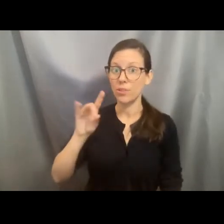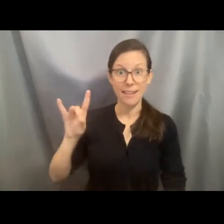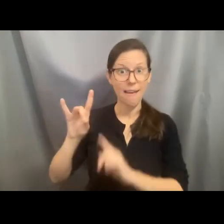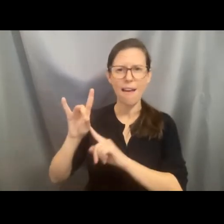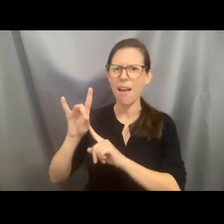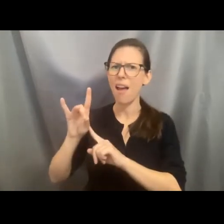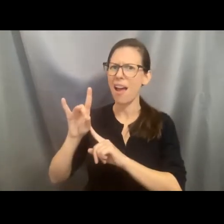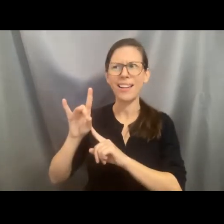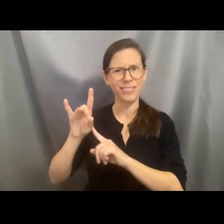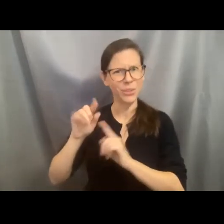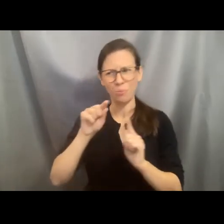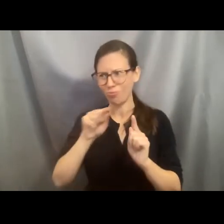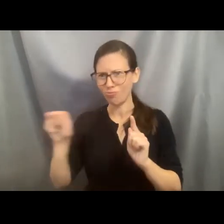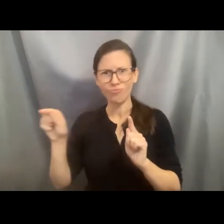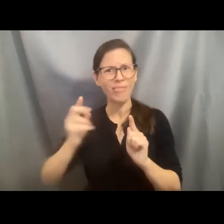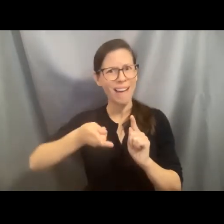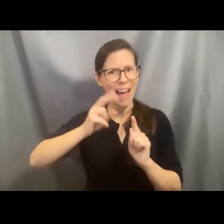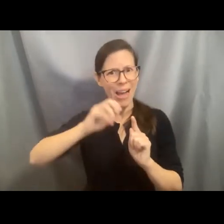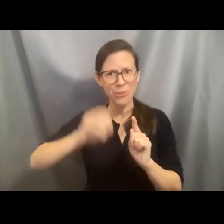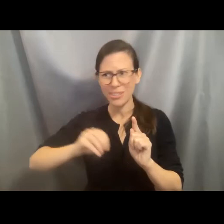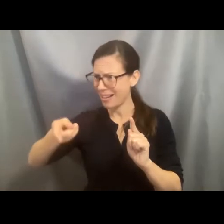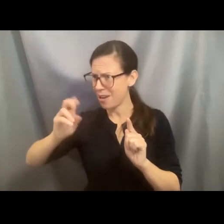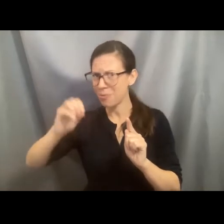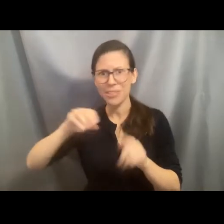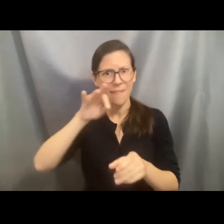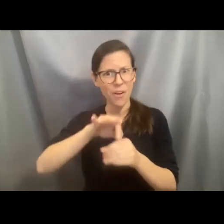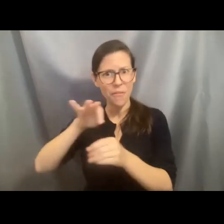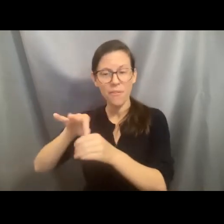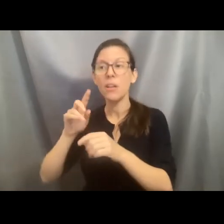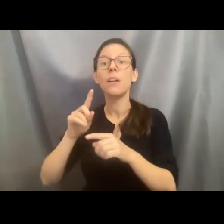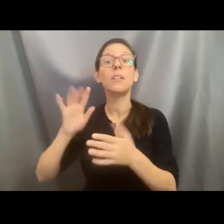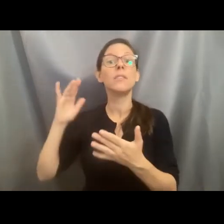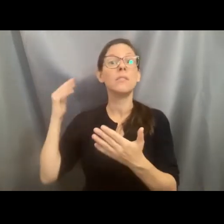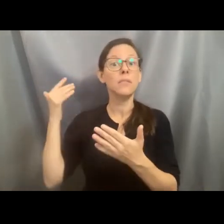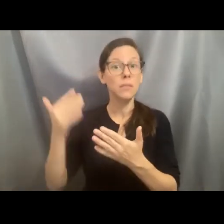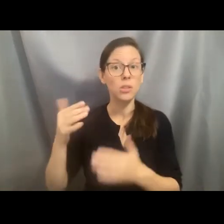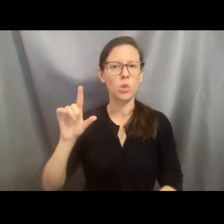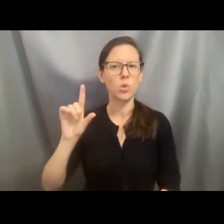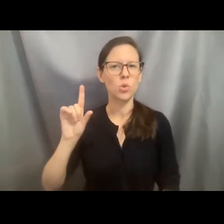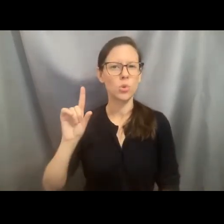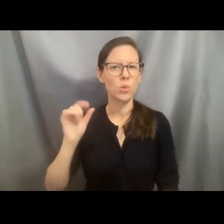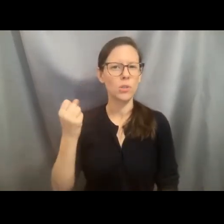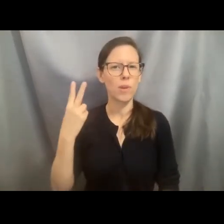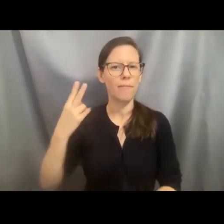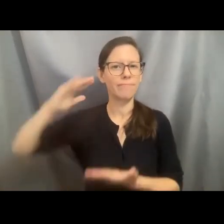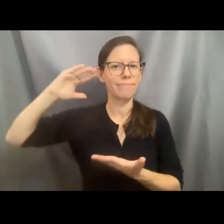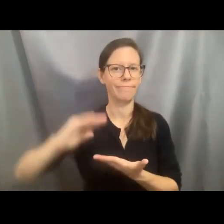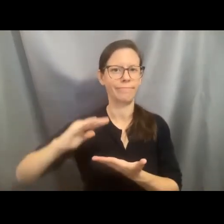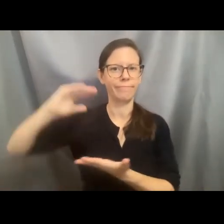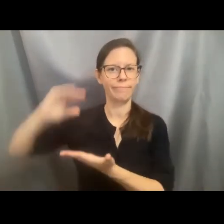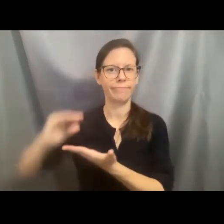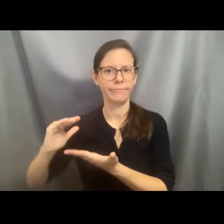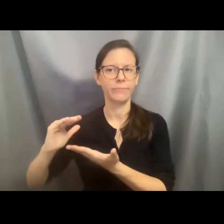in 2012, but the level that they did in 2008, we need to get that